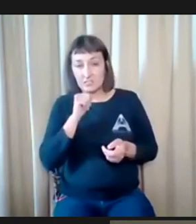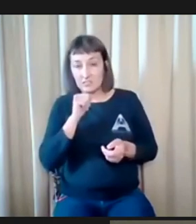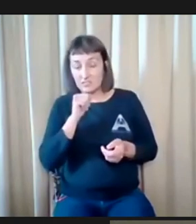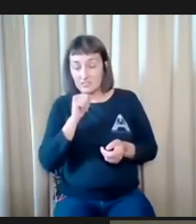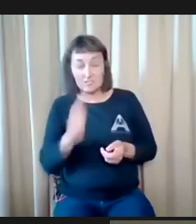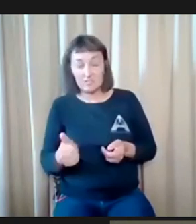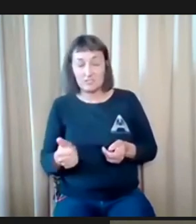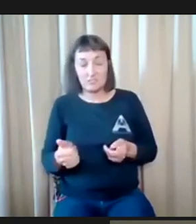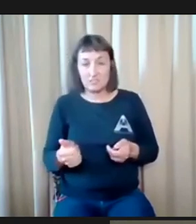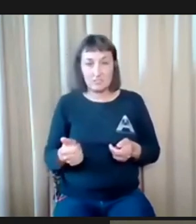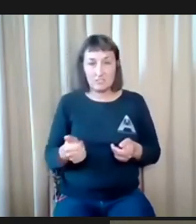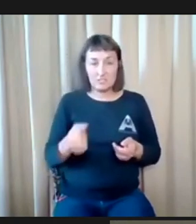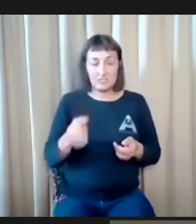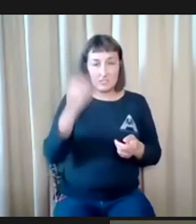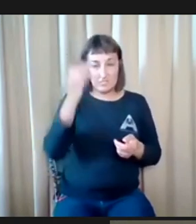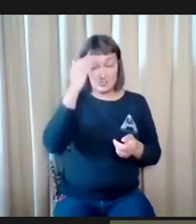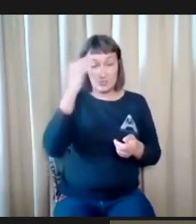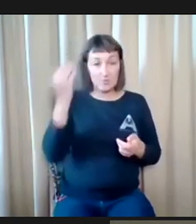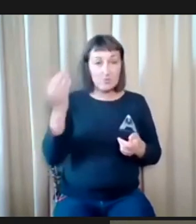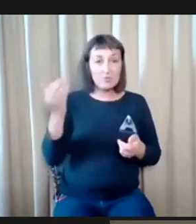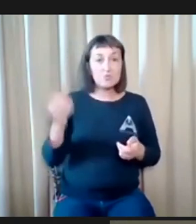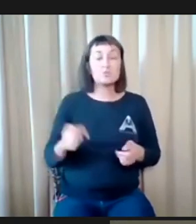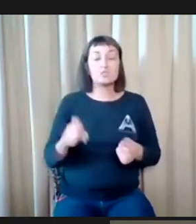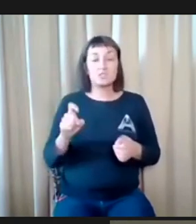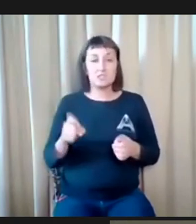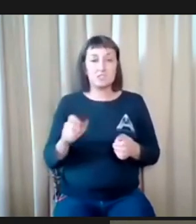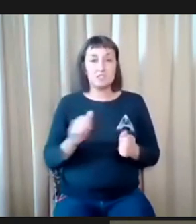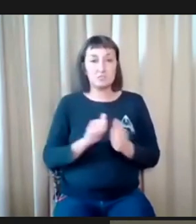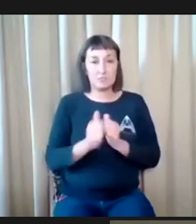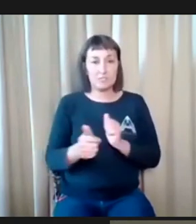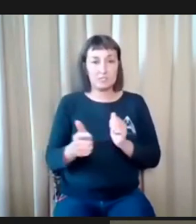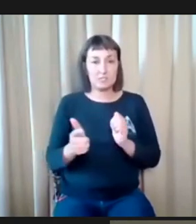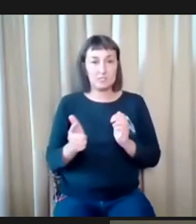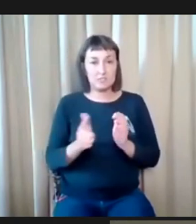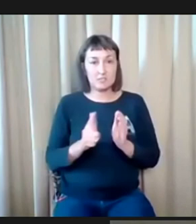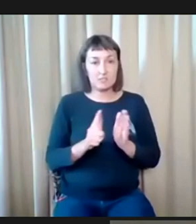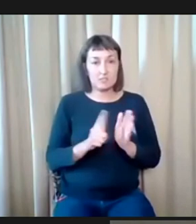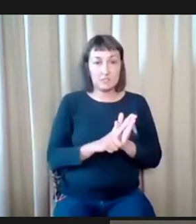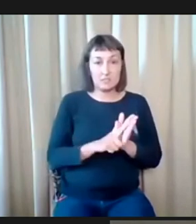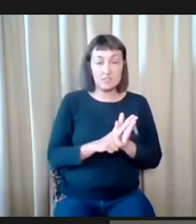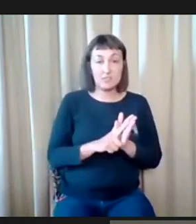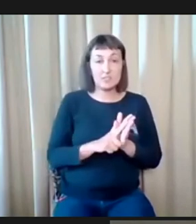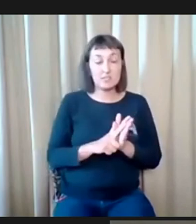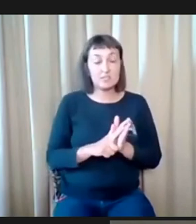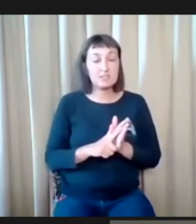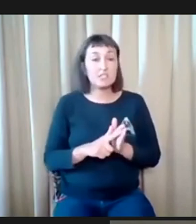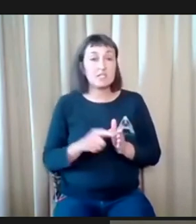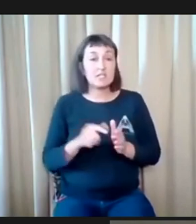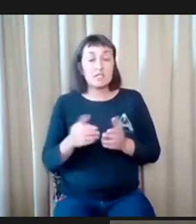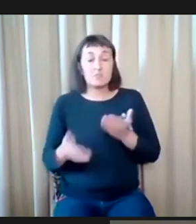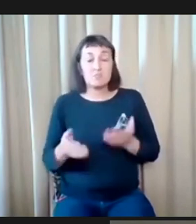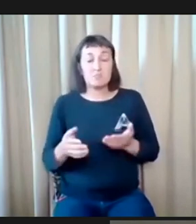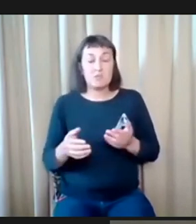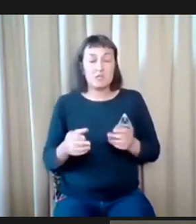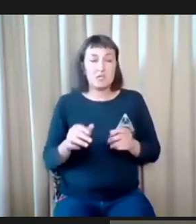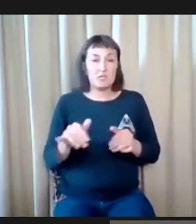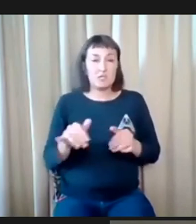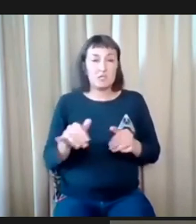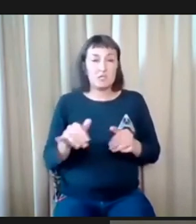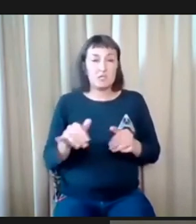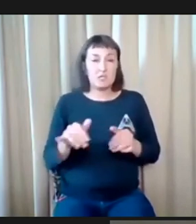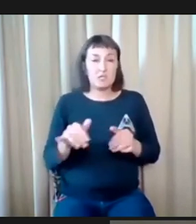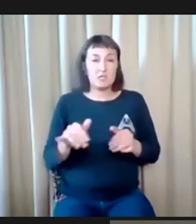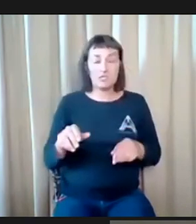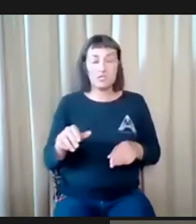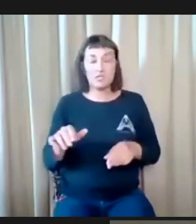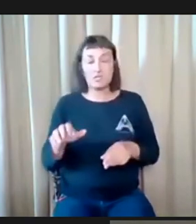a proposed rule to actually just take proactive action. And sometimes you reach someone like Mike Phillips who says, oh, wow, okay, I want to sponsor a